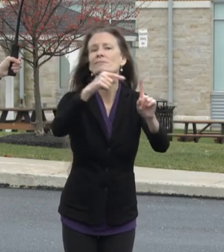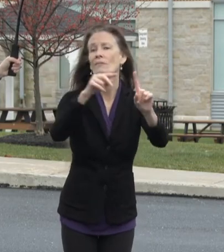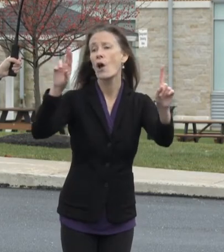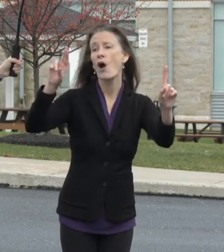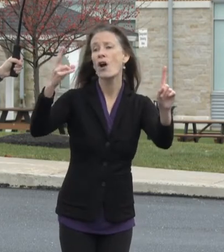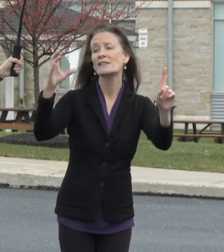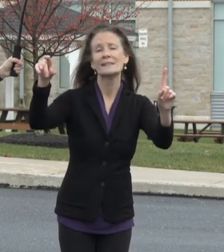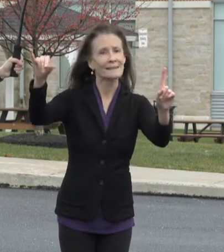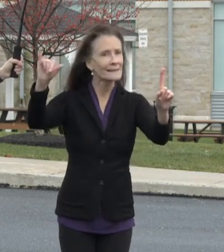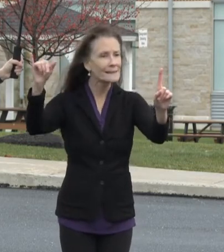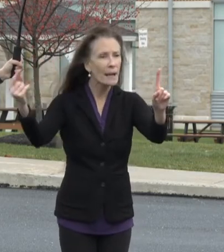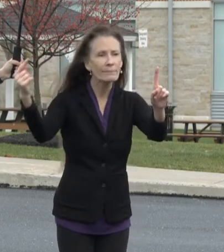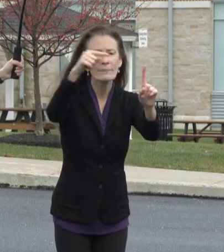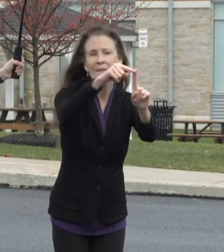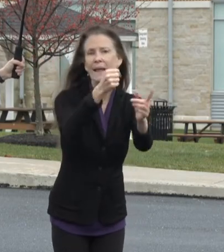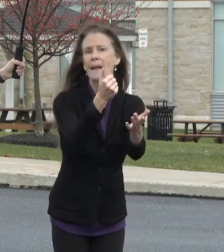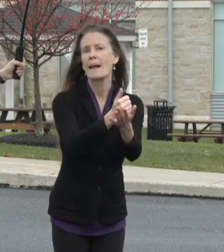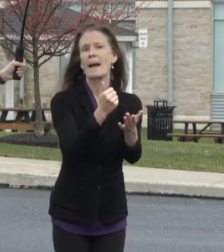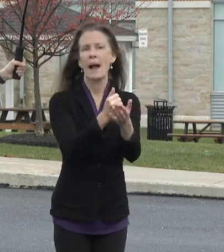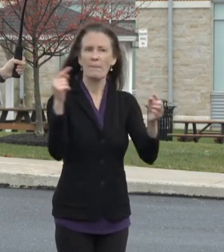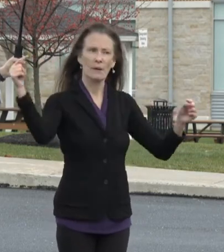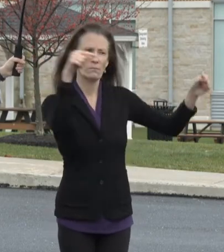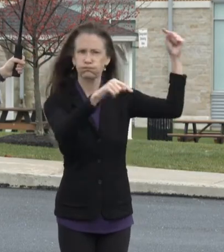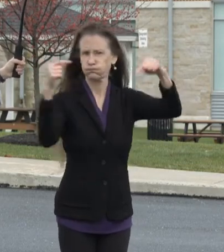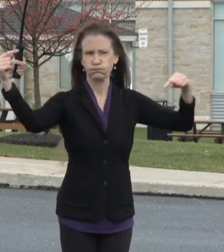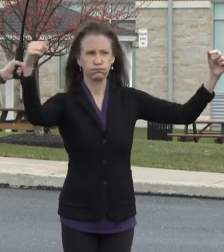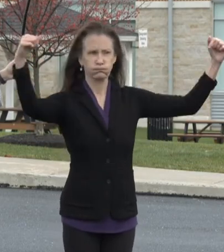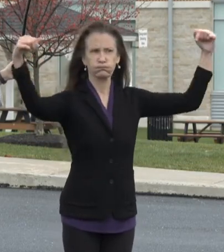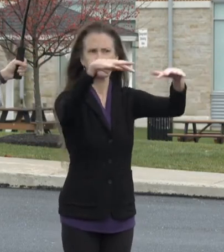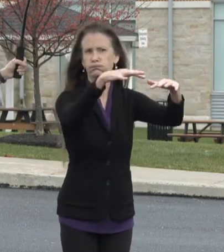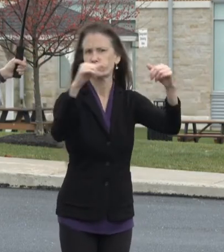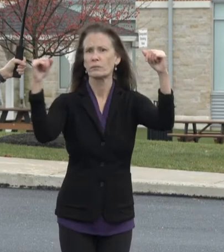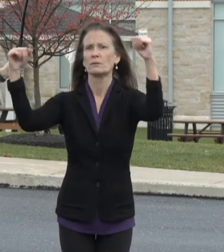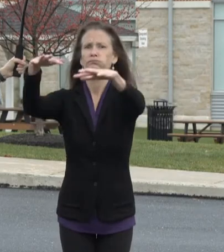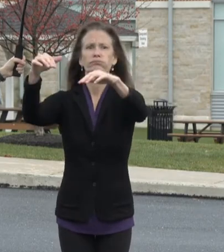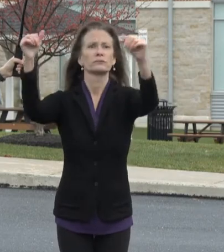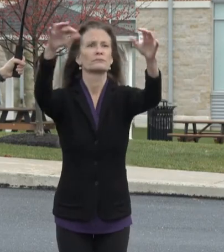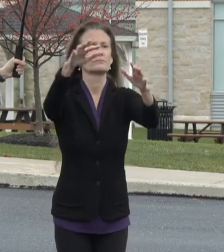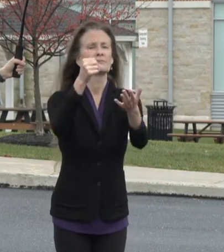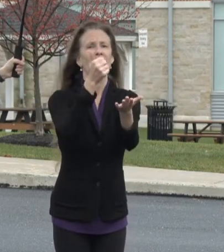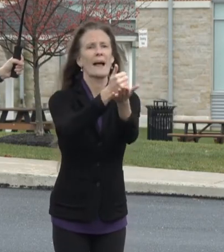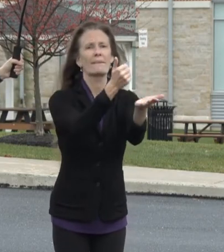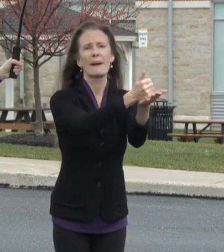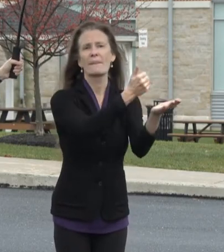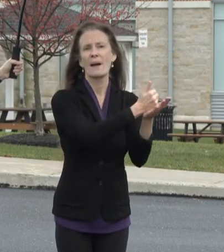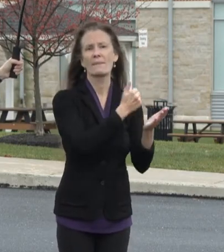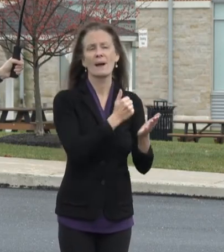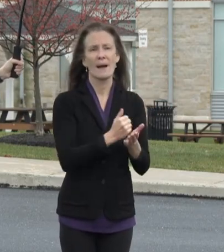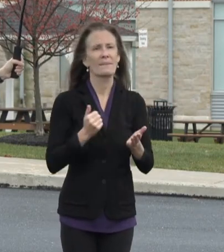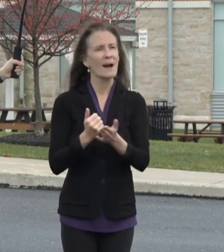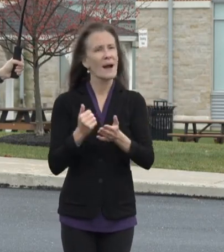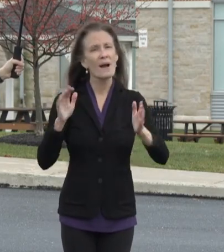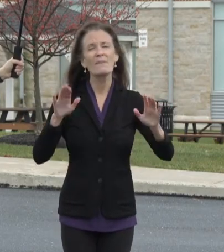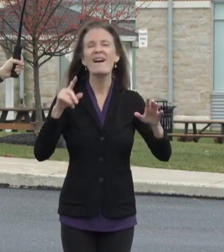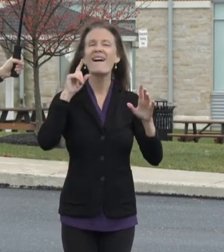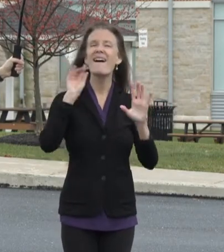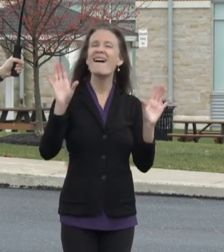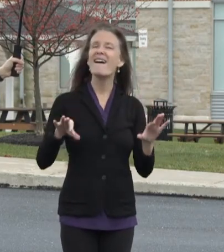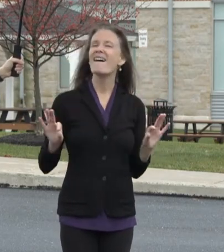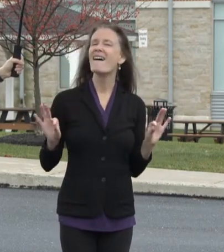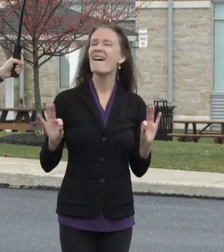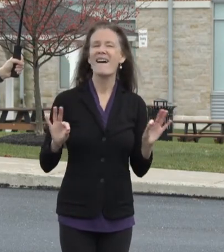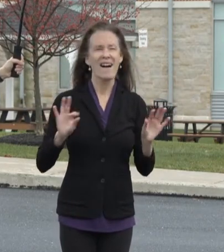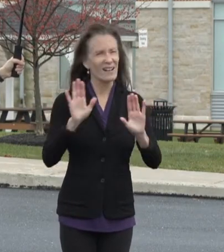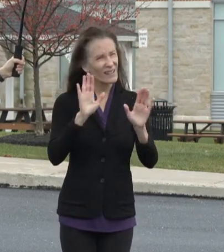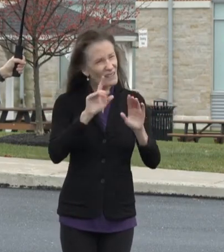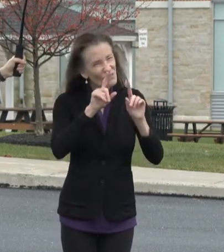Healthcare Collaborative Program, or RCP program, cannot be overstated. It has been a critical part of a multi-layered approach to respond to